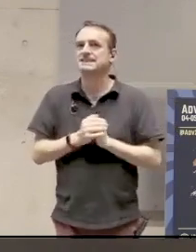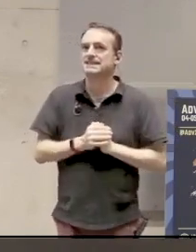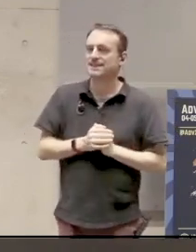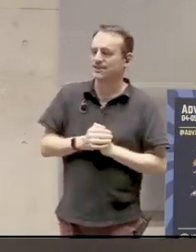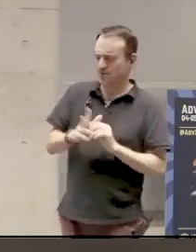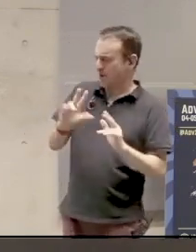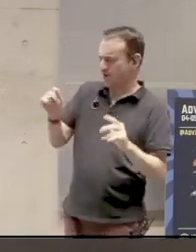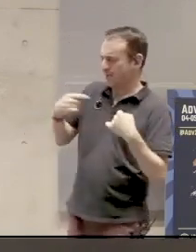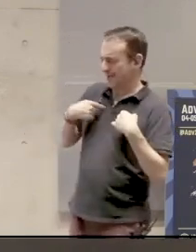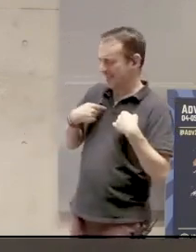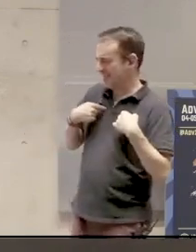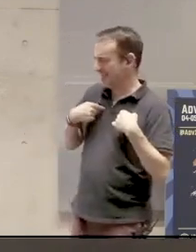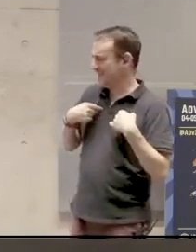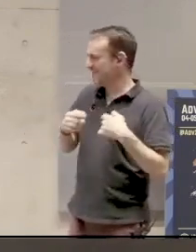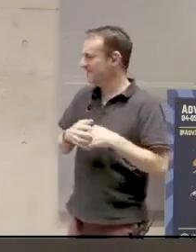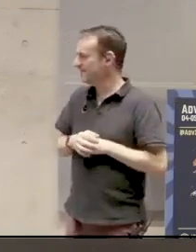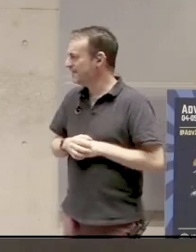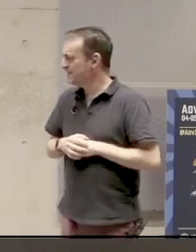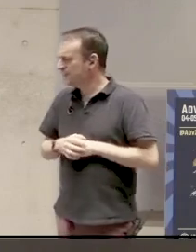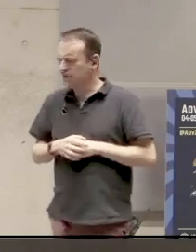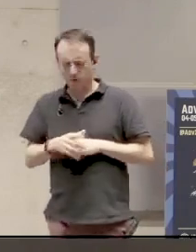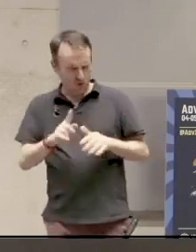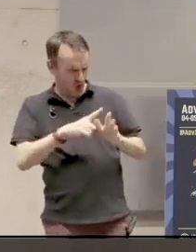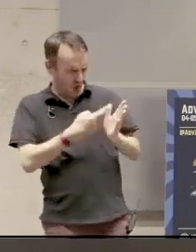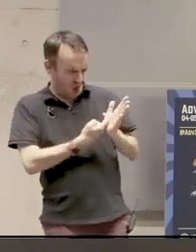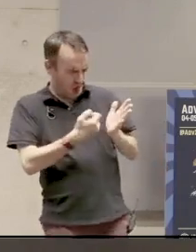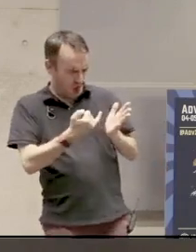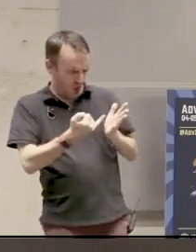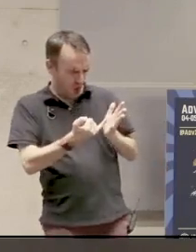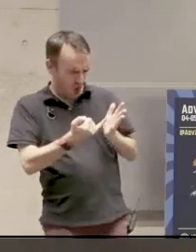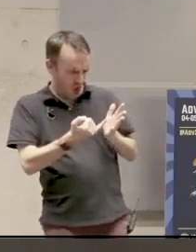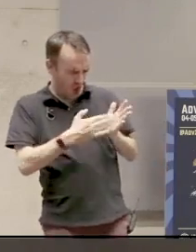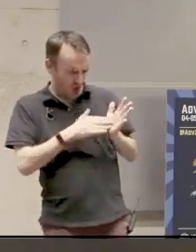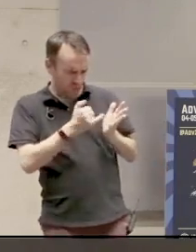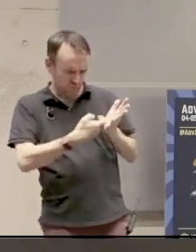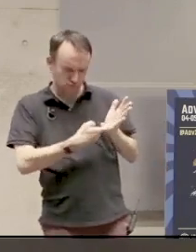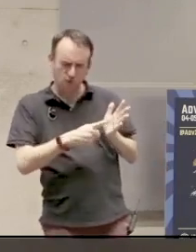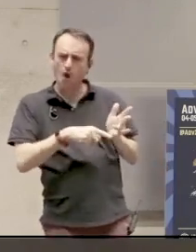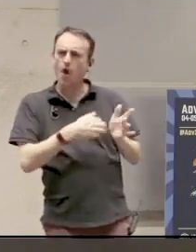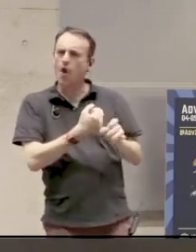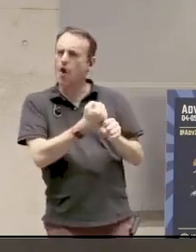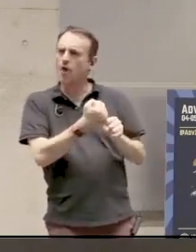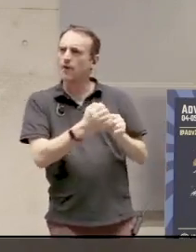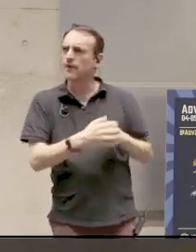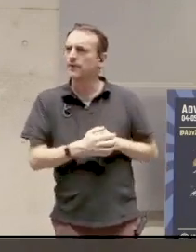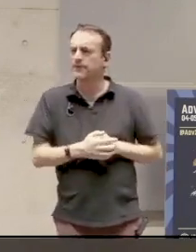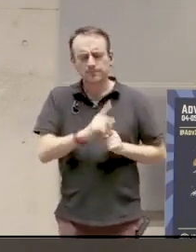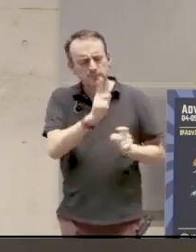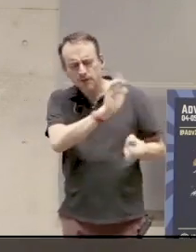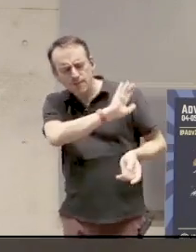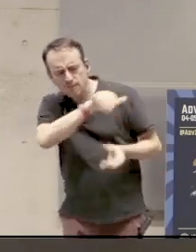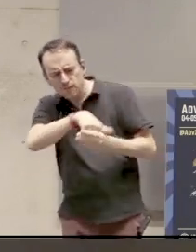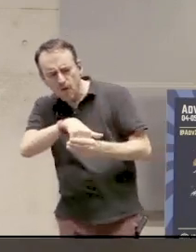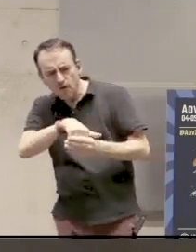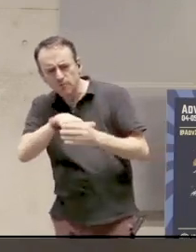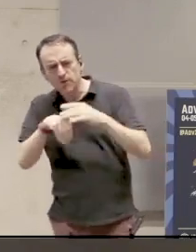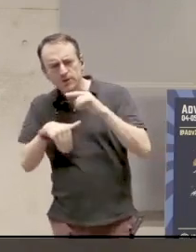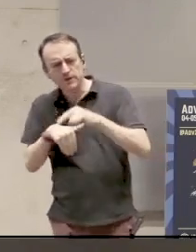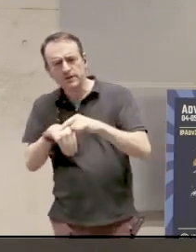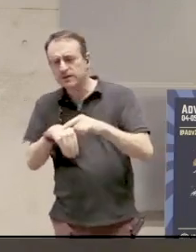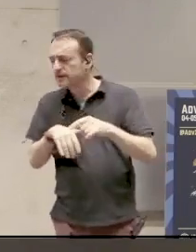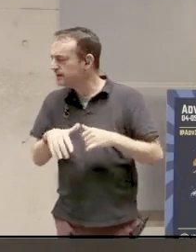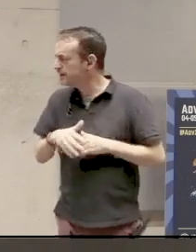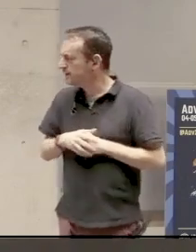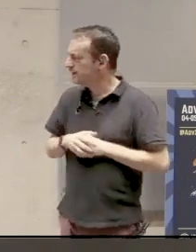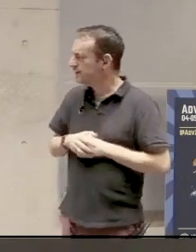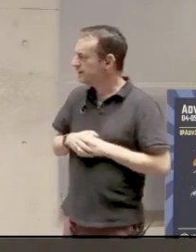It's all right. It's okay. You are Giles Armstrong. I am, sadly. What is your involvement in the Horizon? So in that